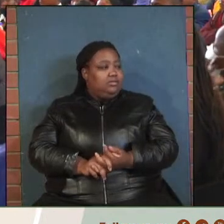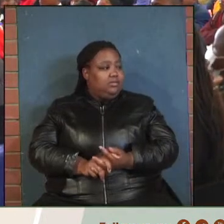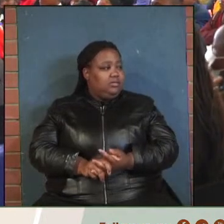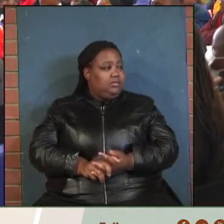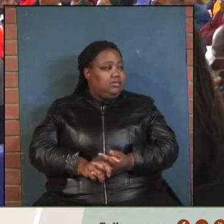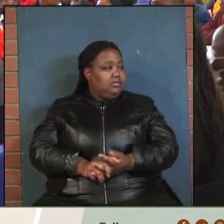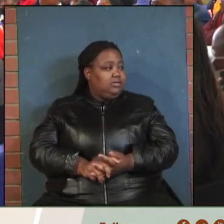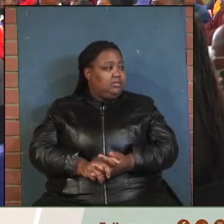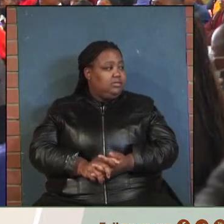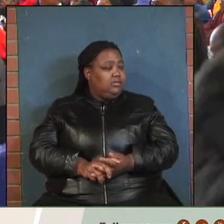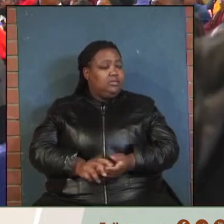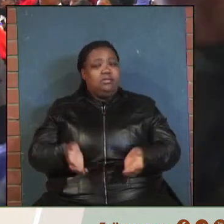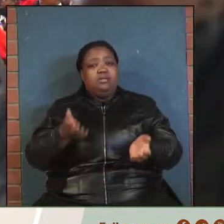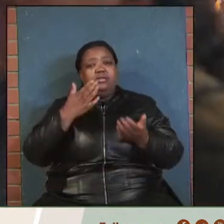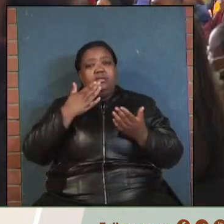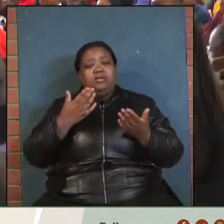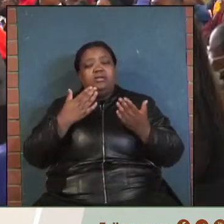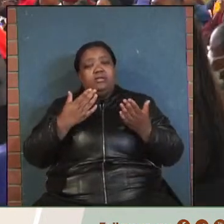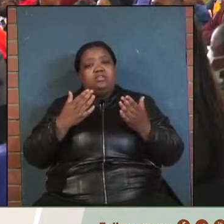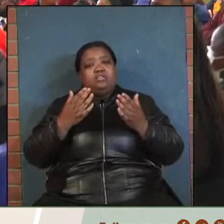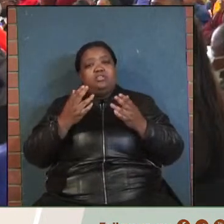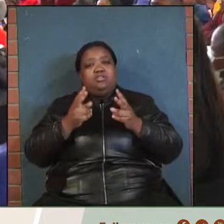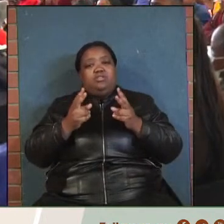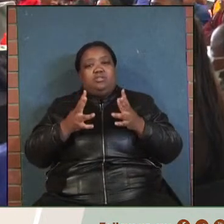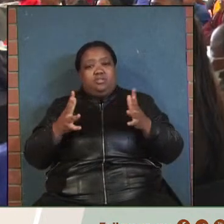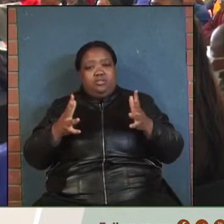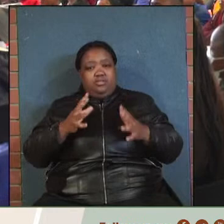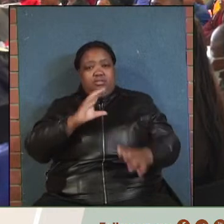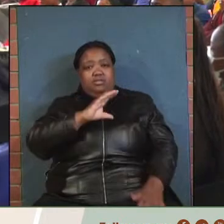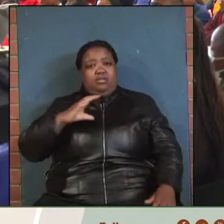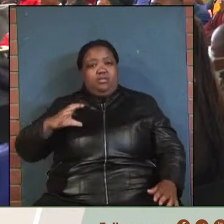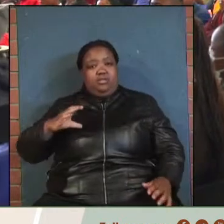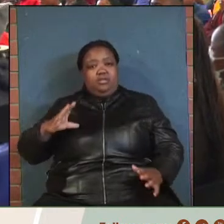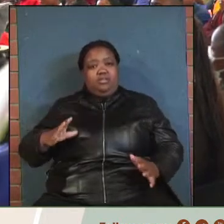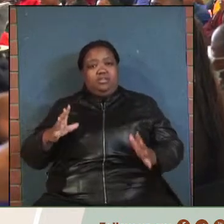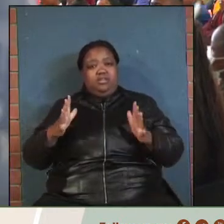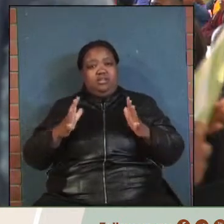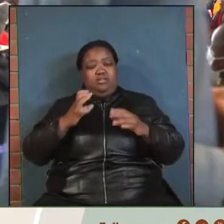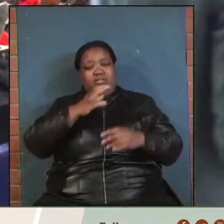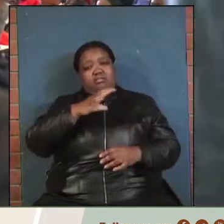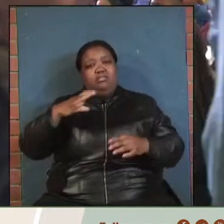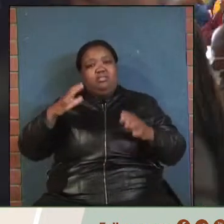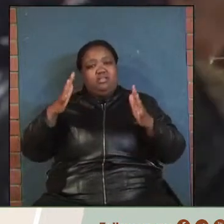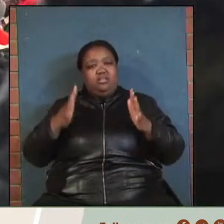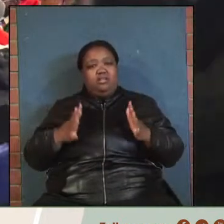Thank you very much, Councillor Nzwanana, for the warm welcome.